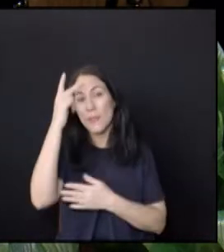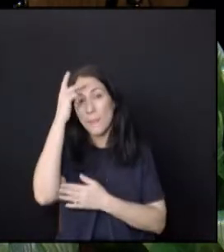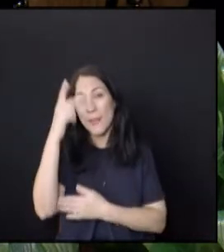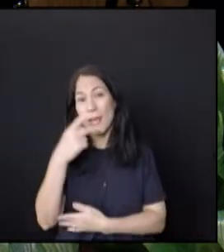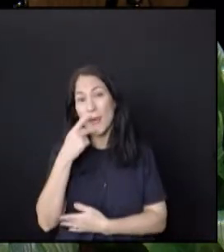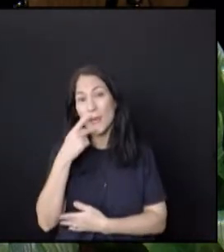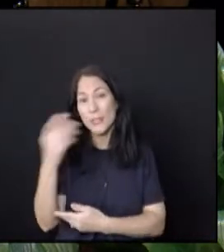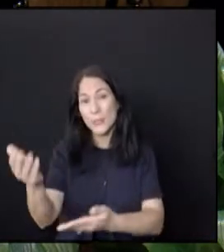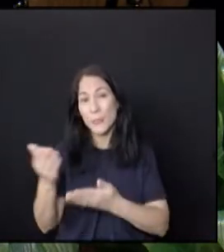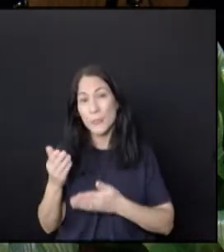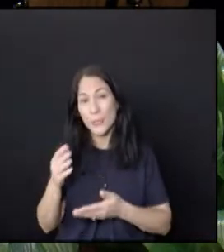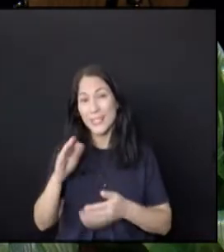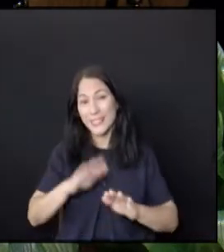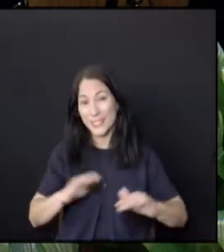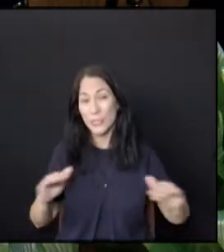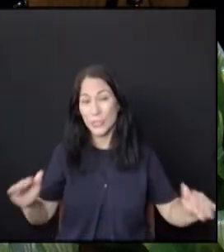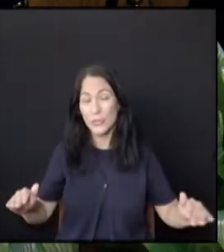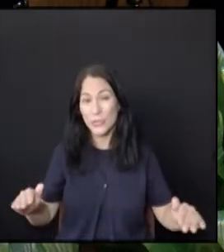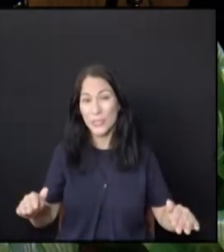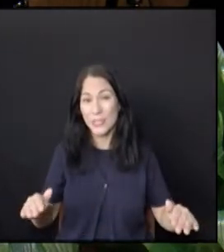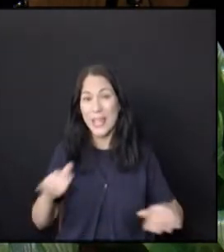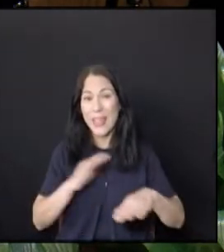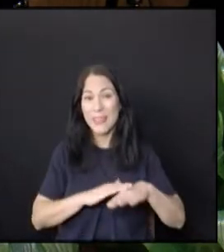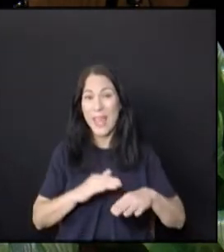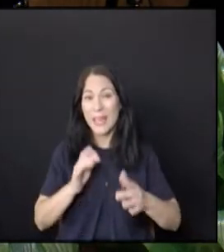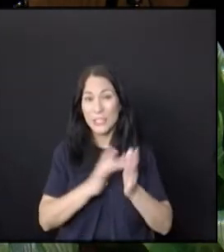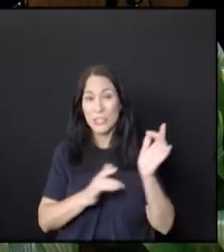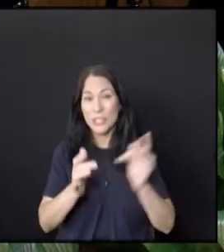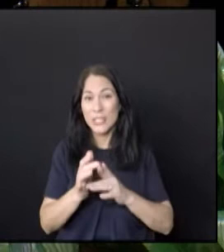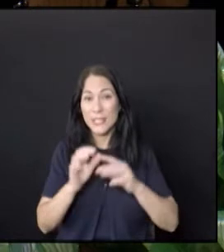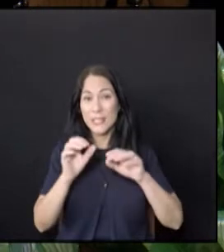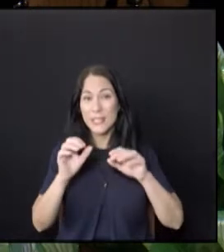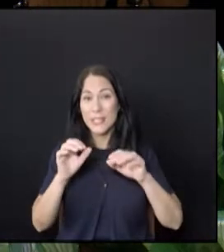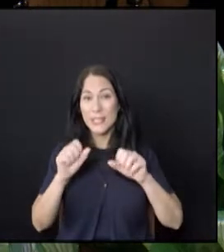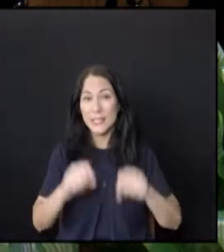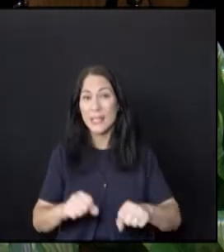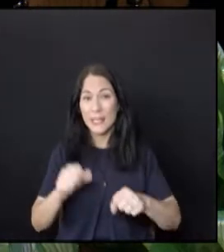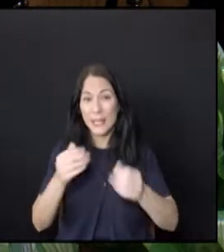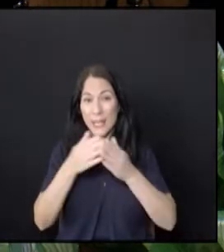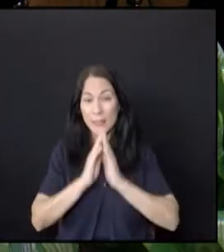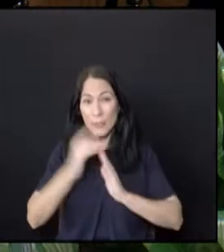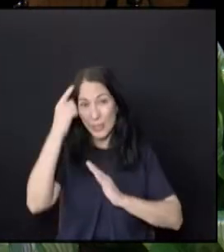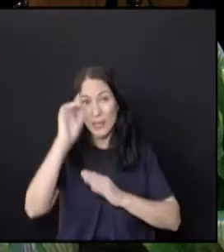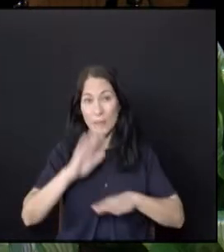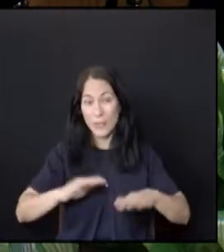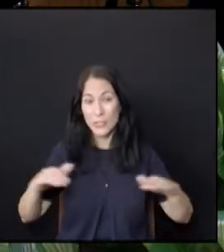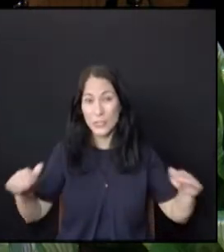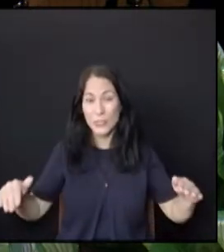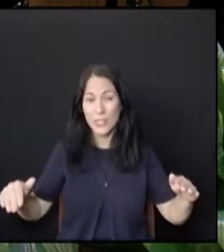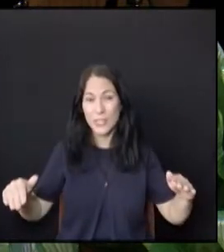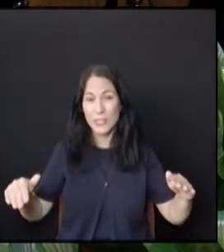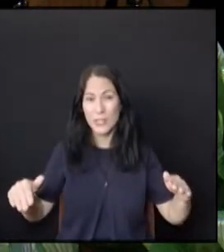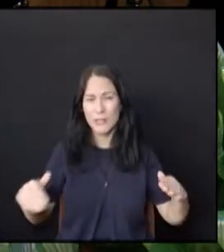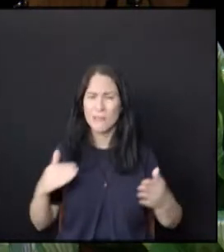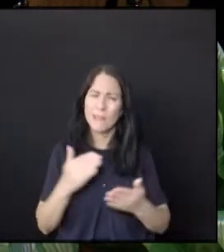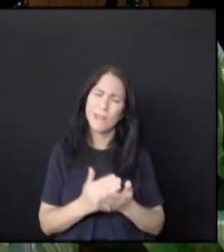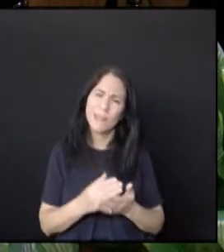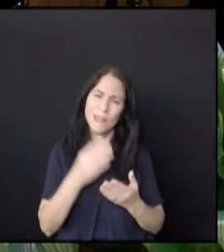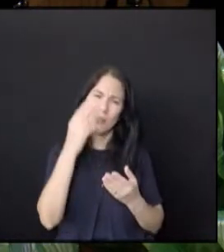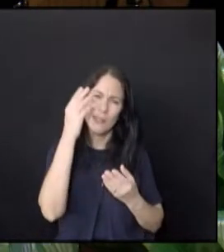were bringing their children to Jesus so that he might lay hands on them and pray over them. Stop and think about that.